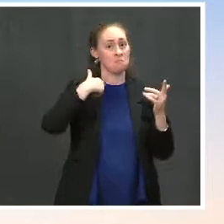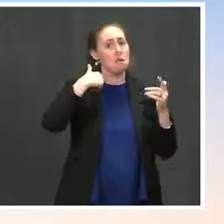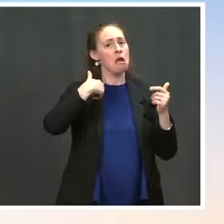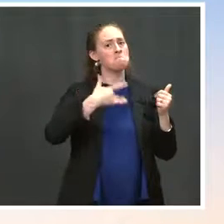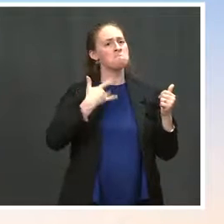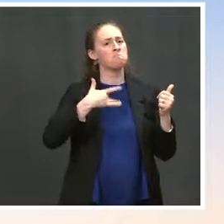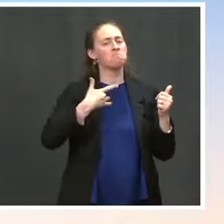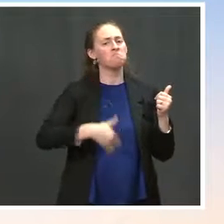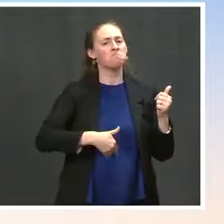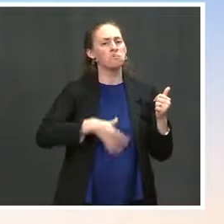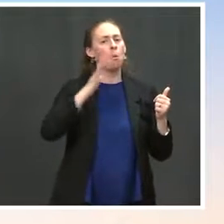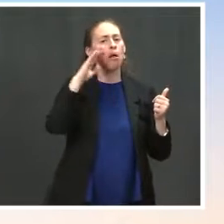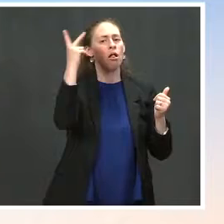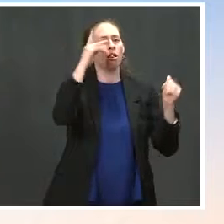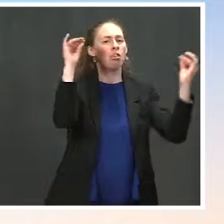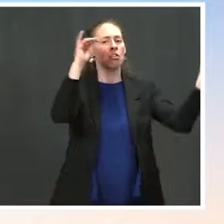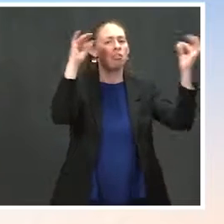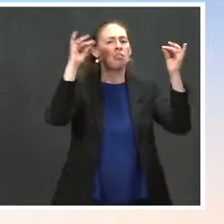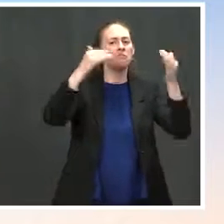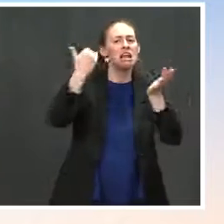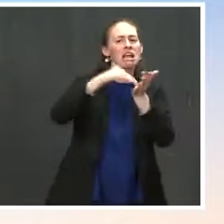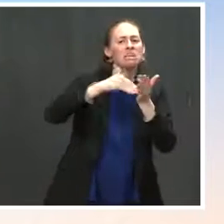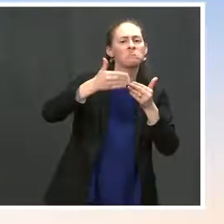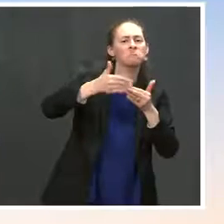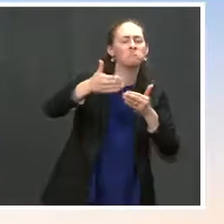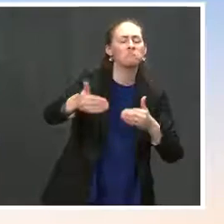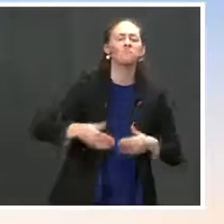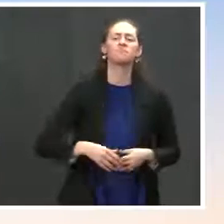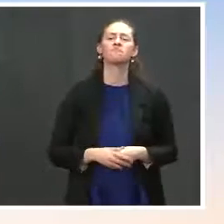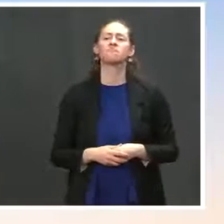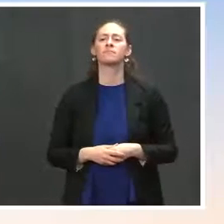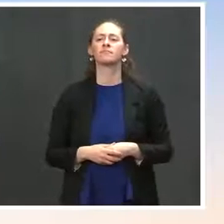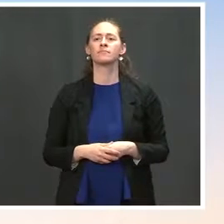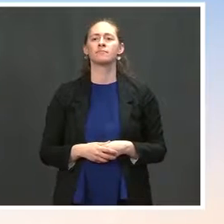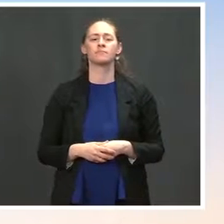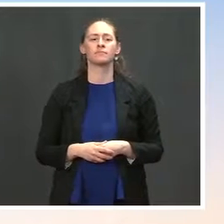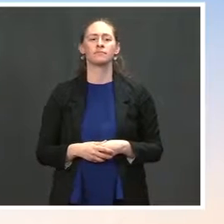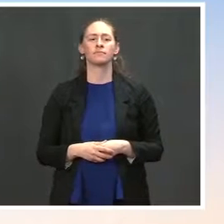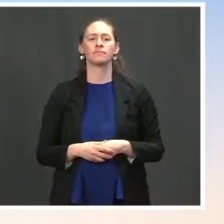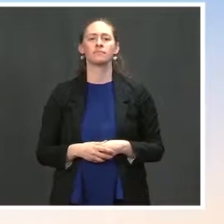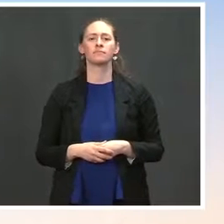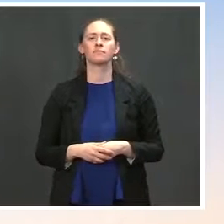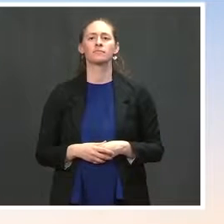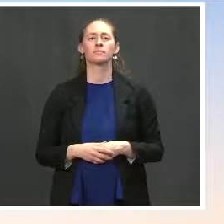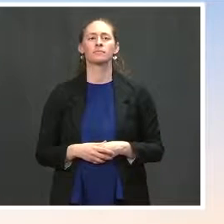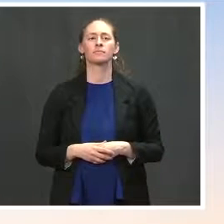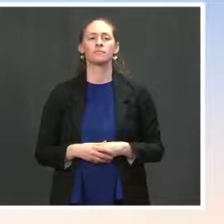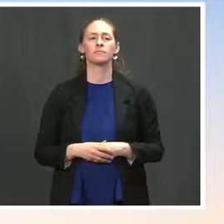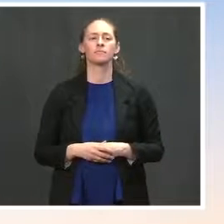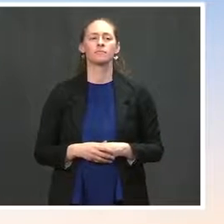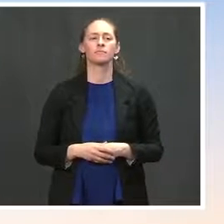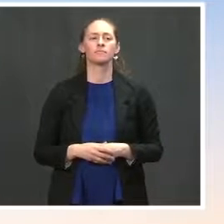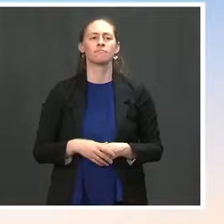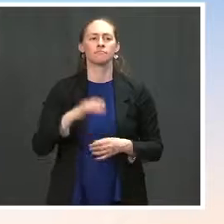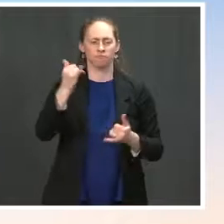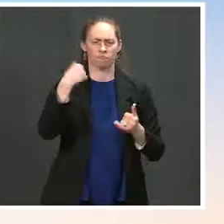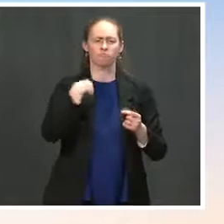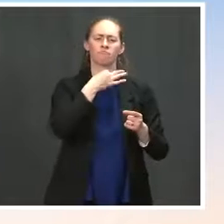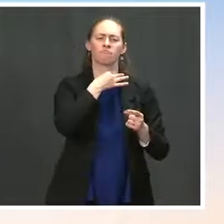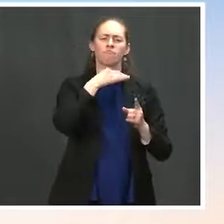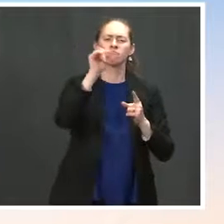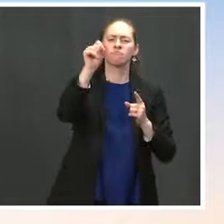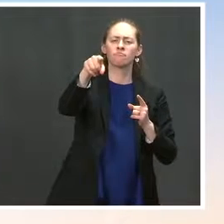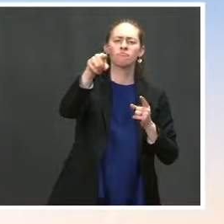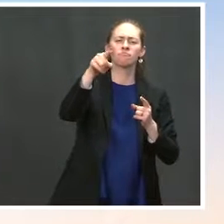at that level for the time being. Go ahead. I just want to circle back on Russia again. So